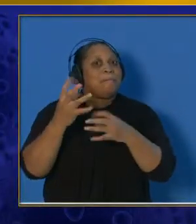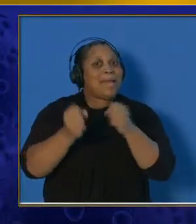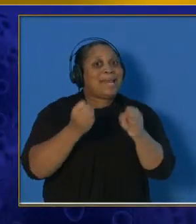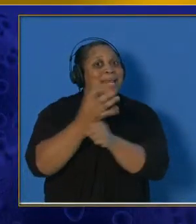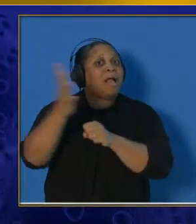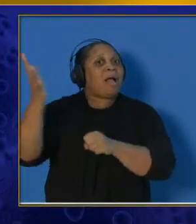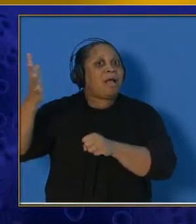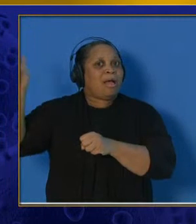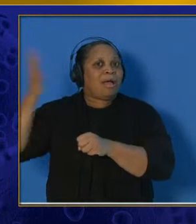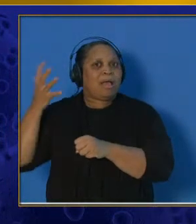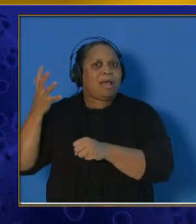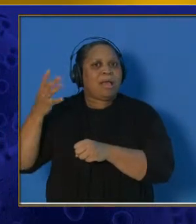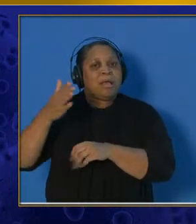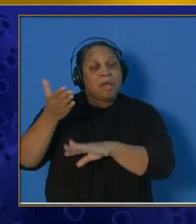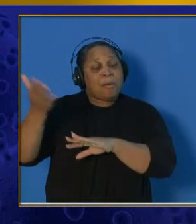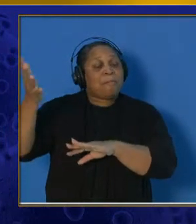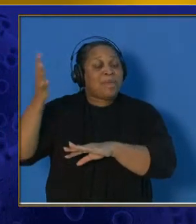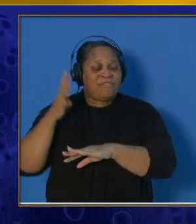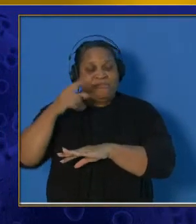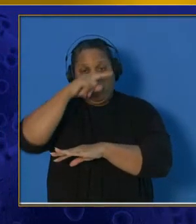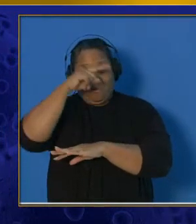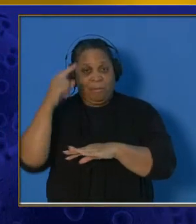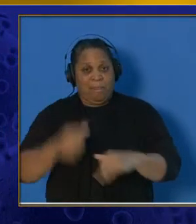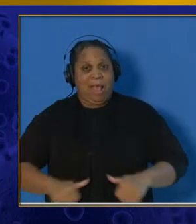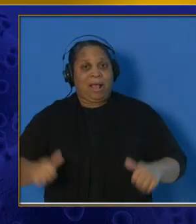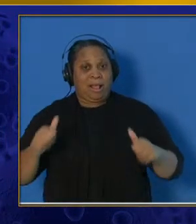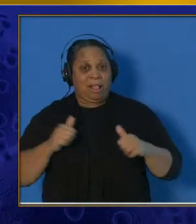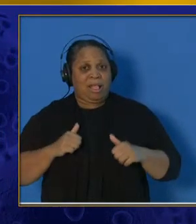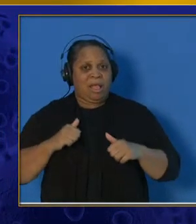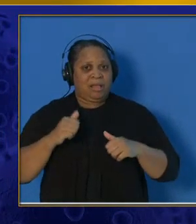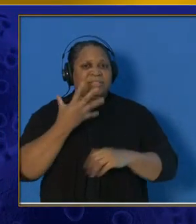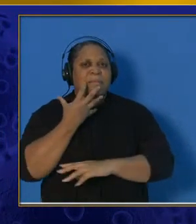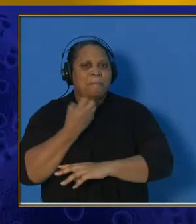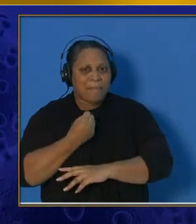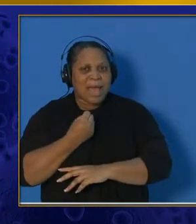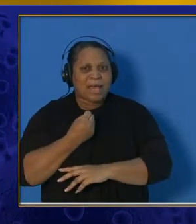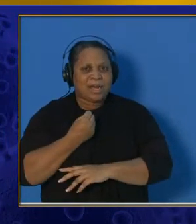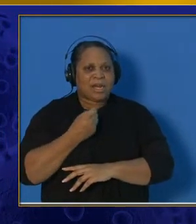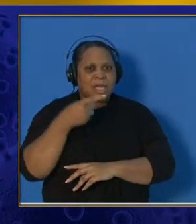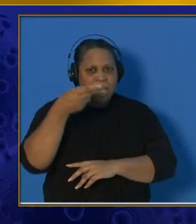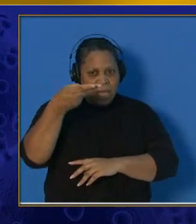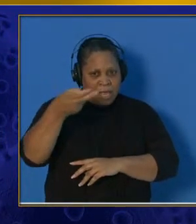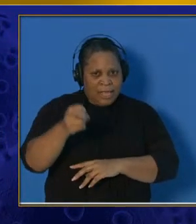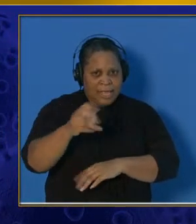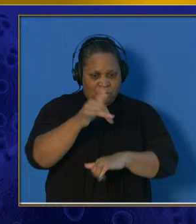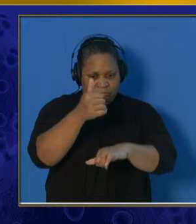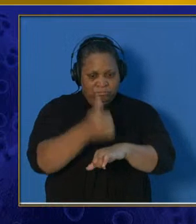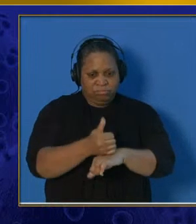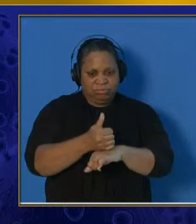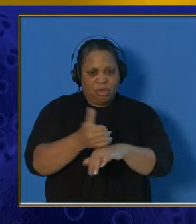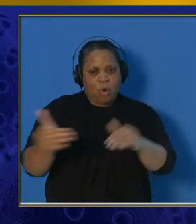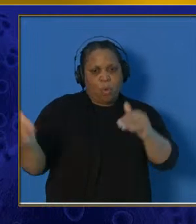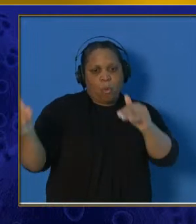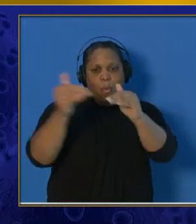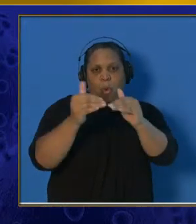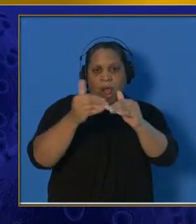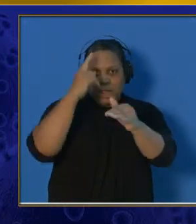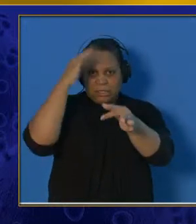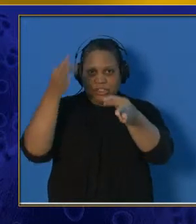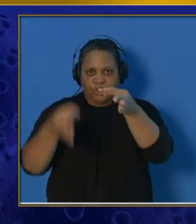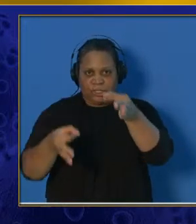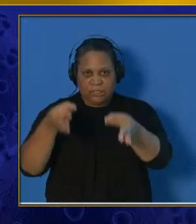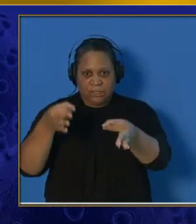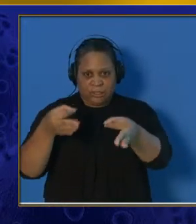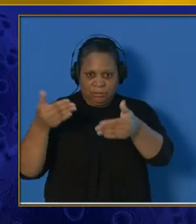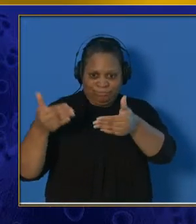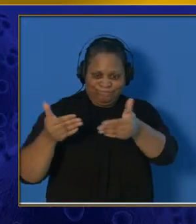there was a Black Lives Matter movement, he was leading movements for equality and justice. He was a civil